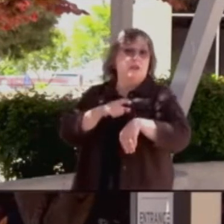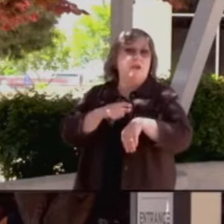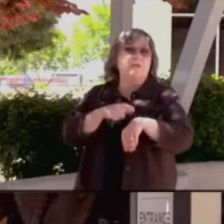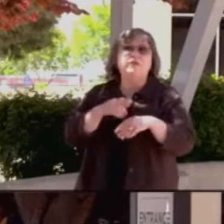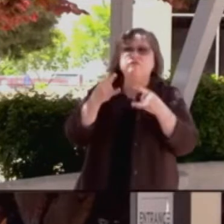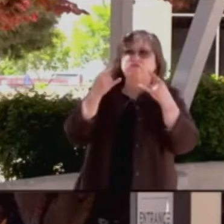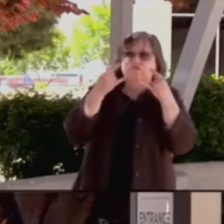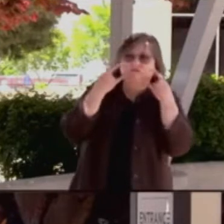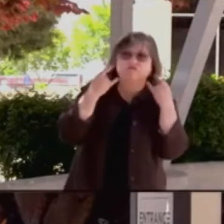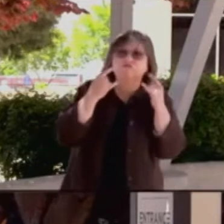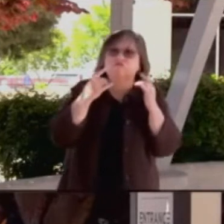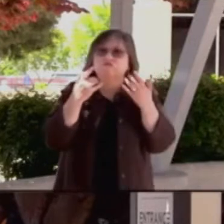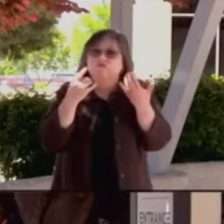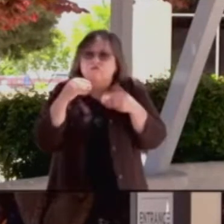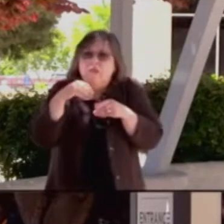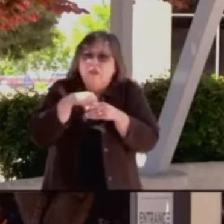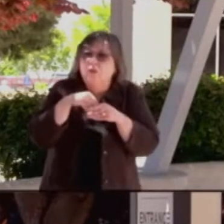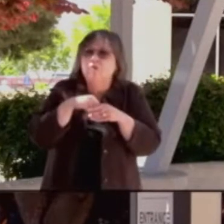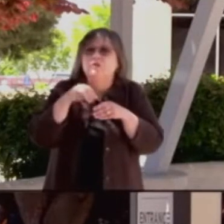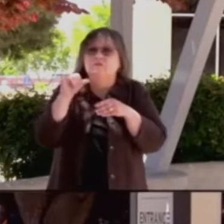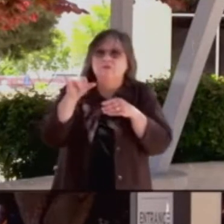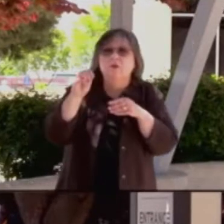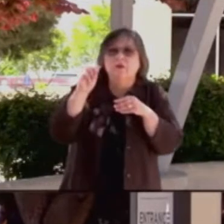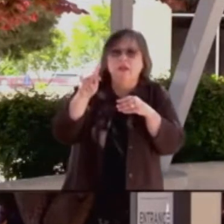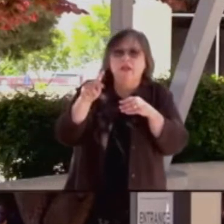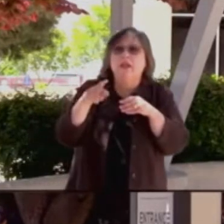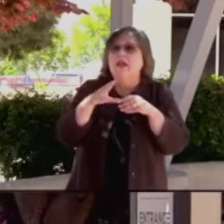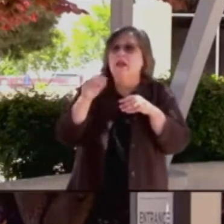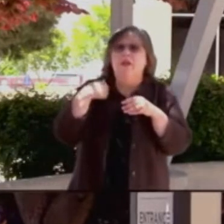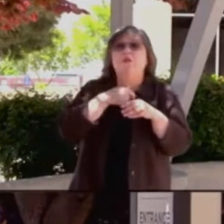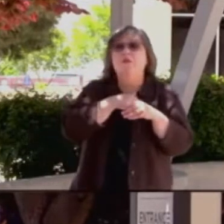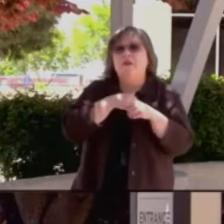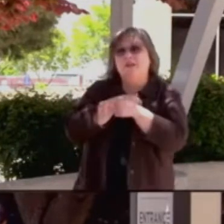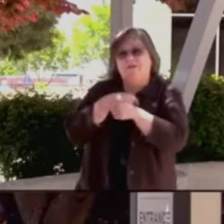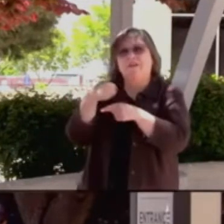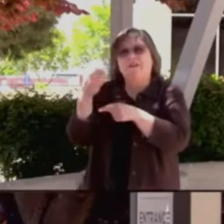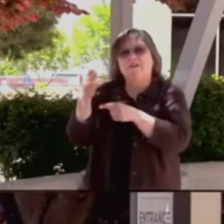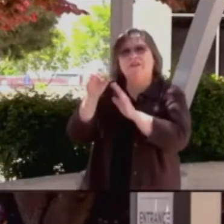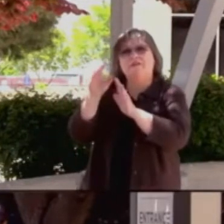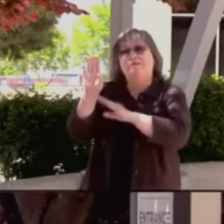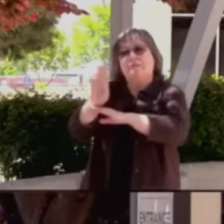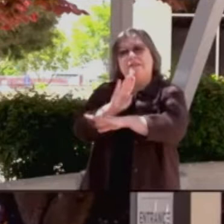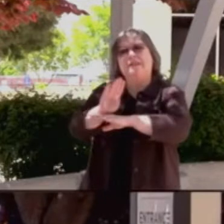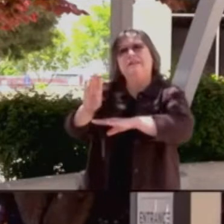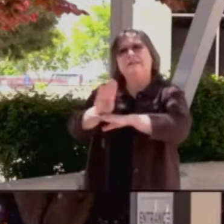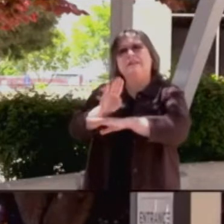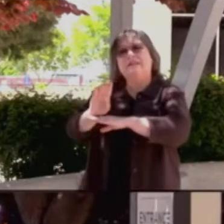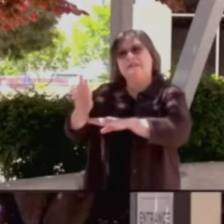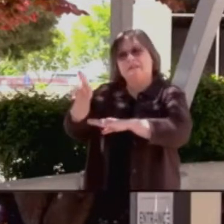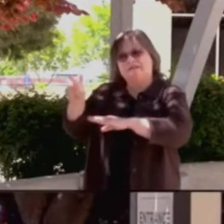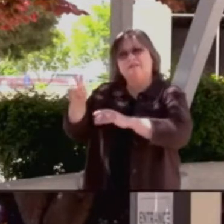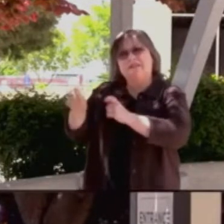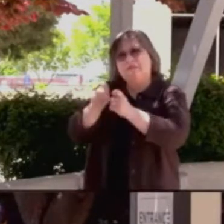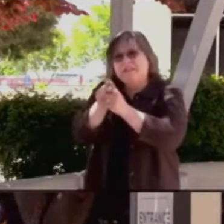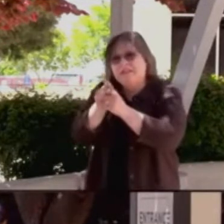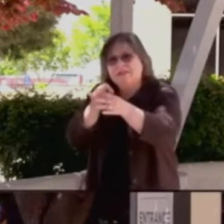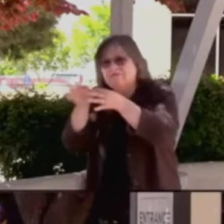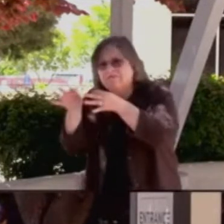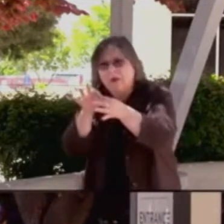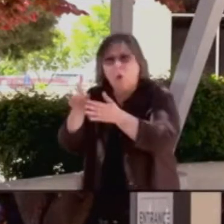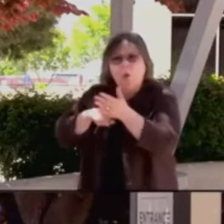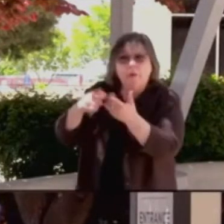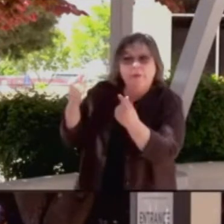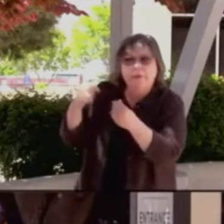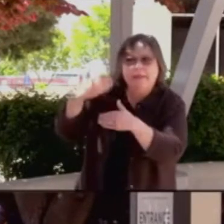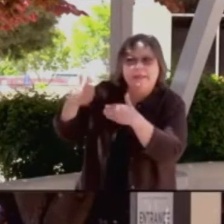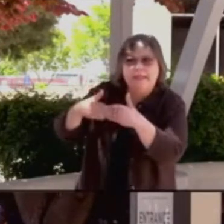that we hope is helpful in that we've given businesses specific directions for how to implement this, for what to do. I